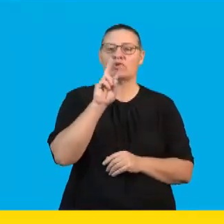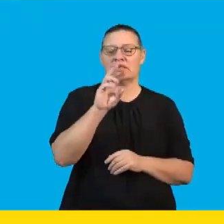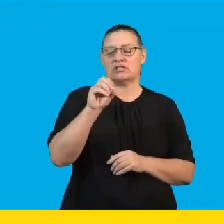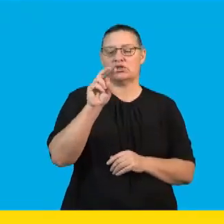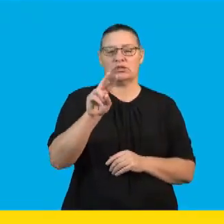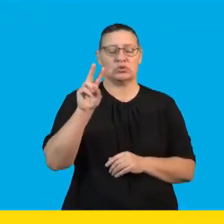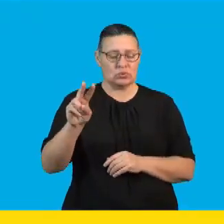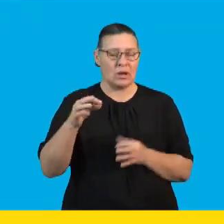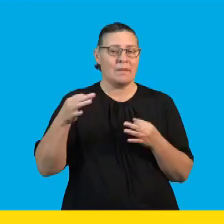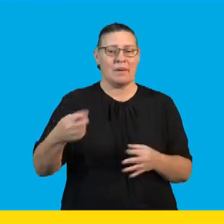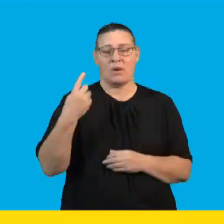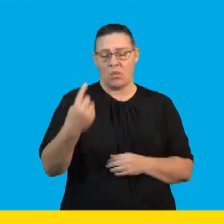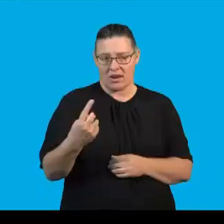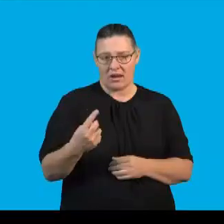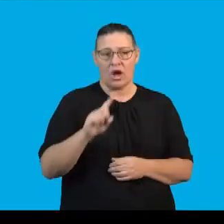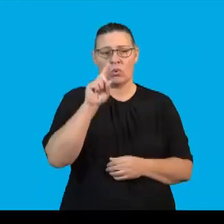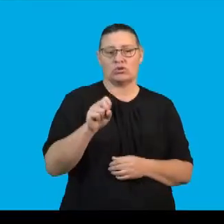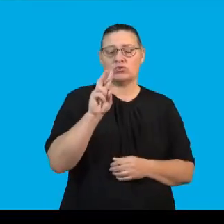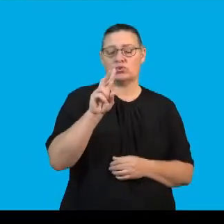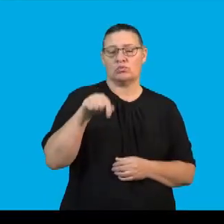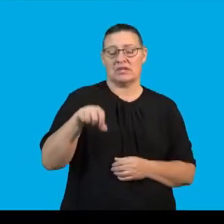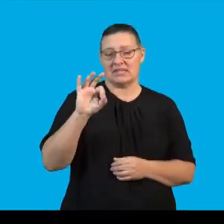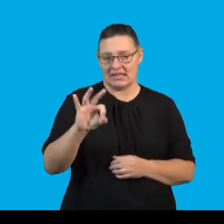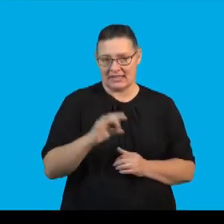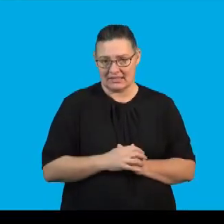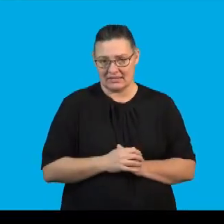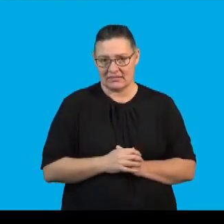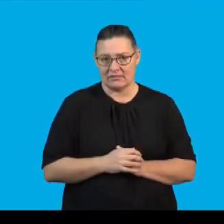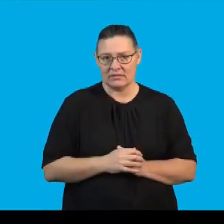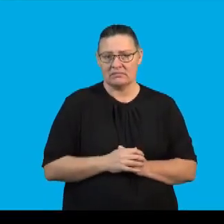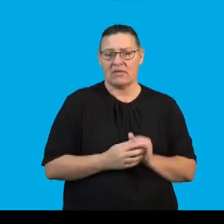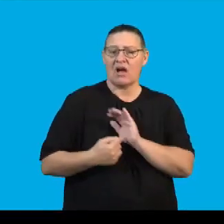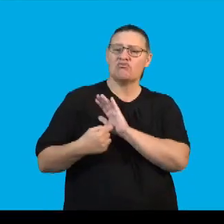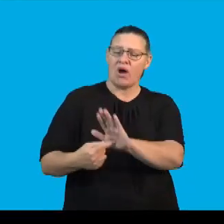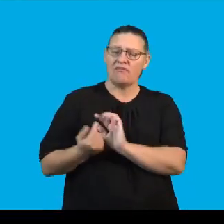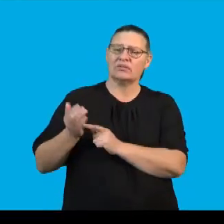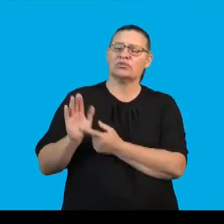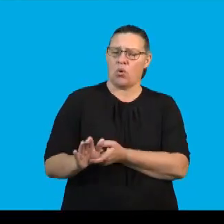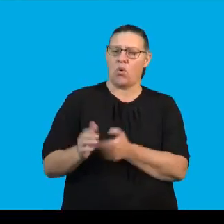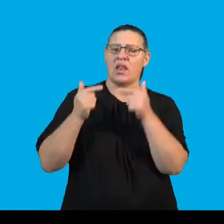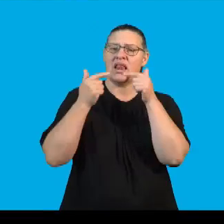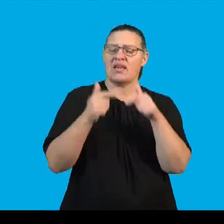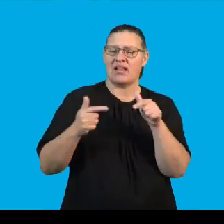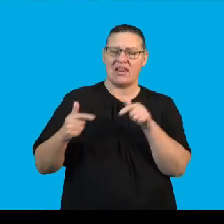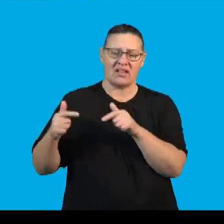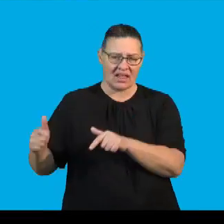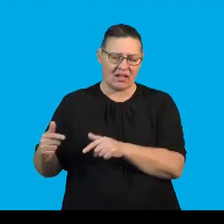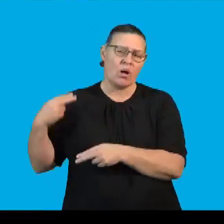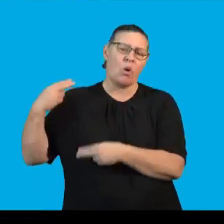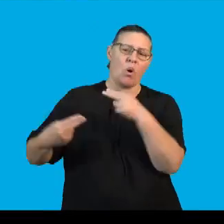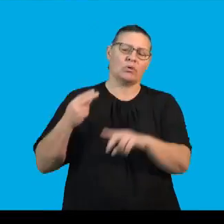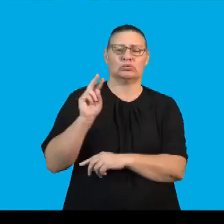November 2022, paper 1, question 2.3. The graph alongside shows the levels of